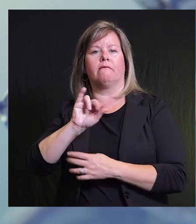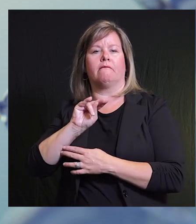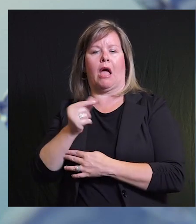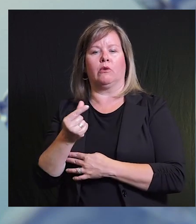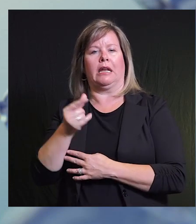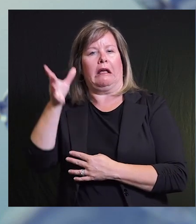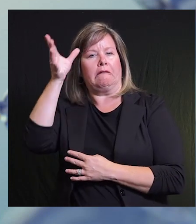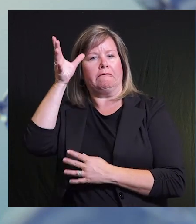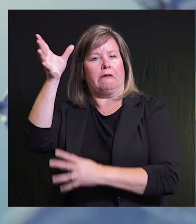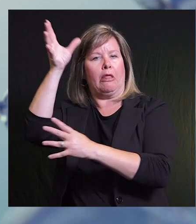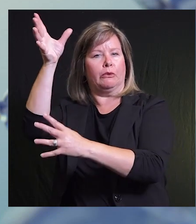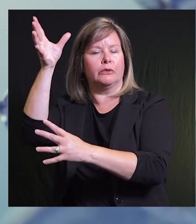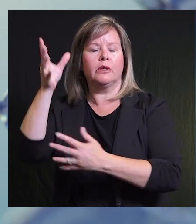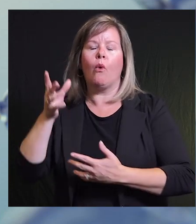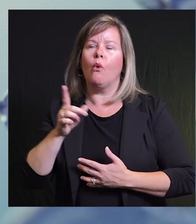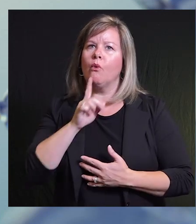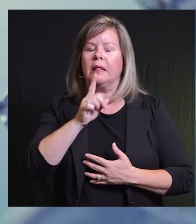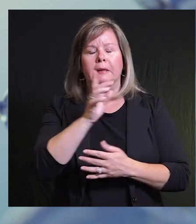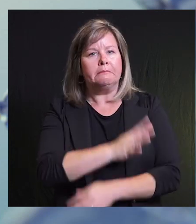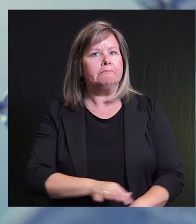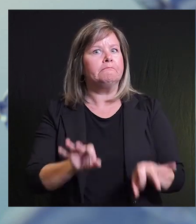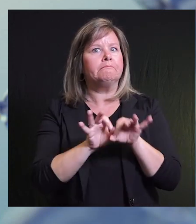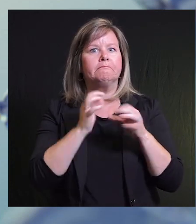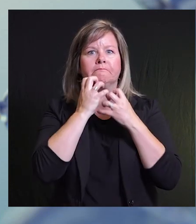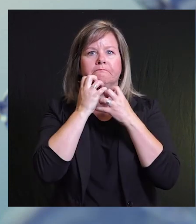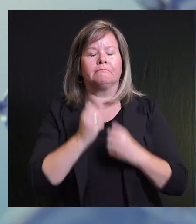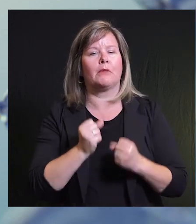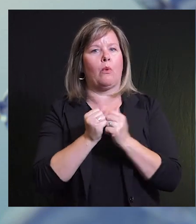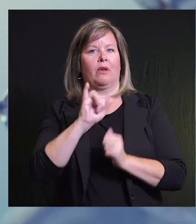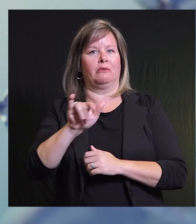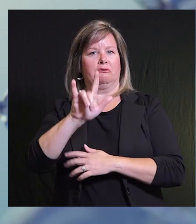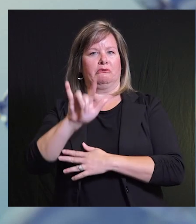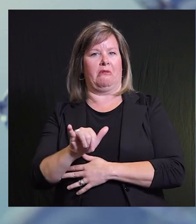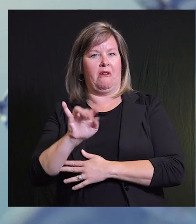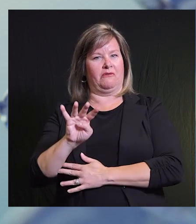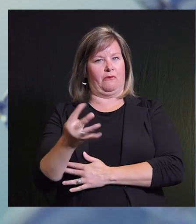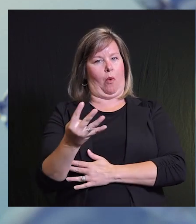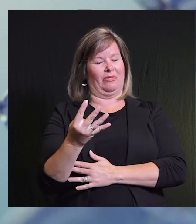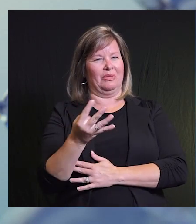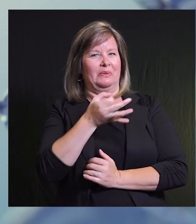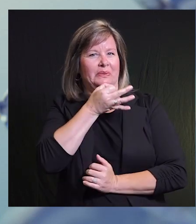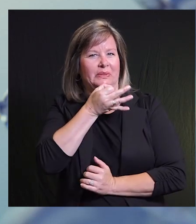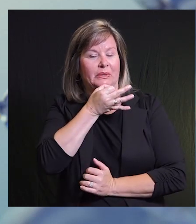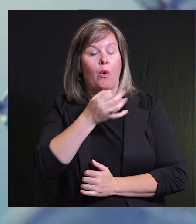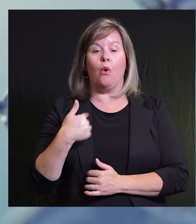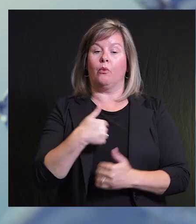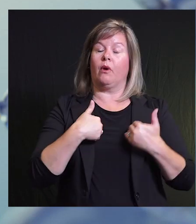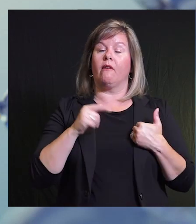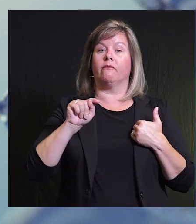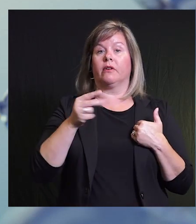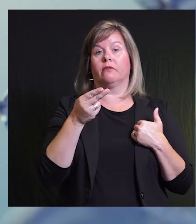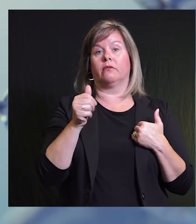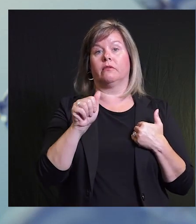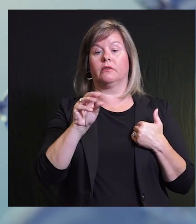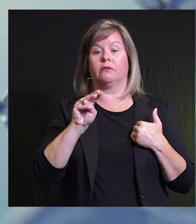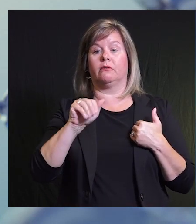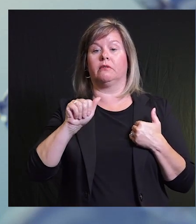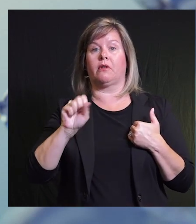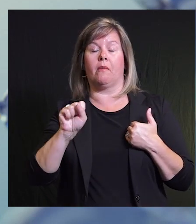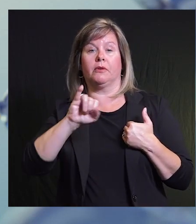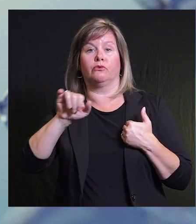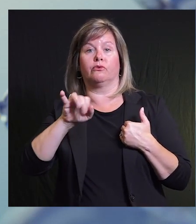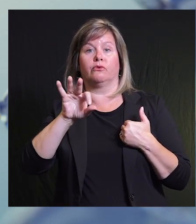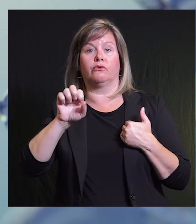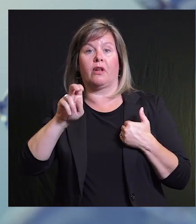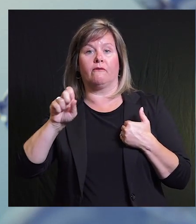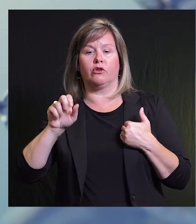very important to me and to all of us. 244 years ago, Thomas Jefferson drafted the Declaration of Independence that